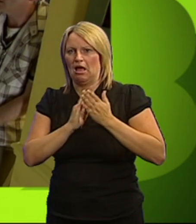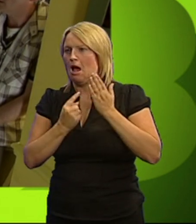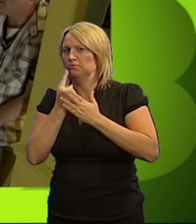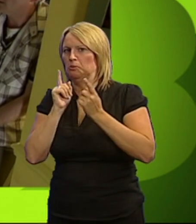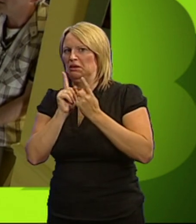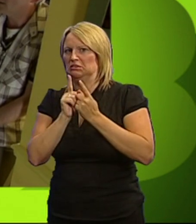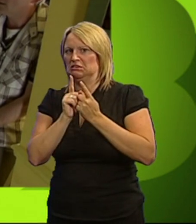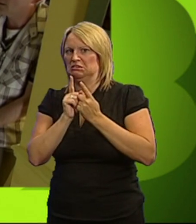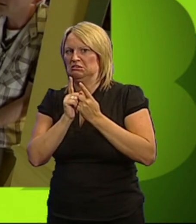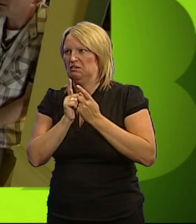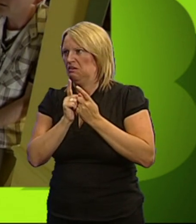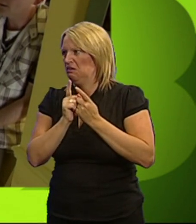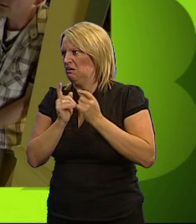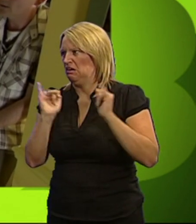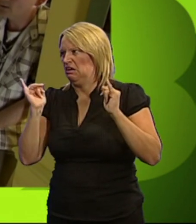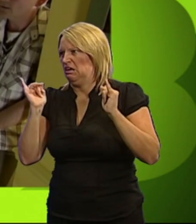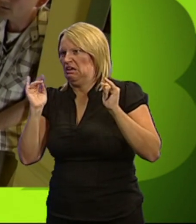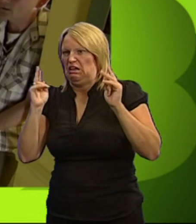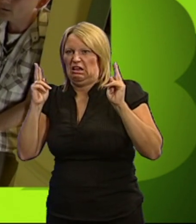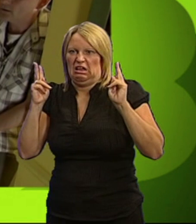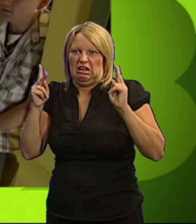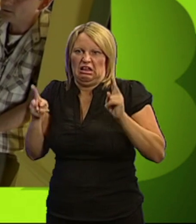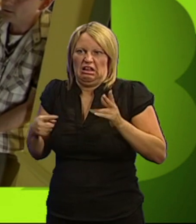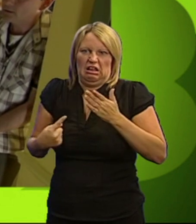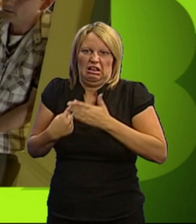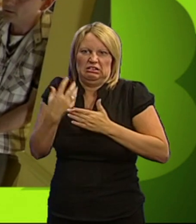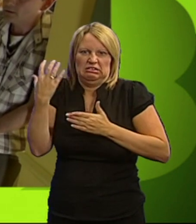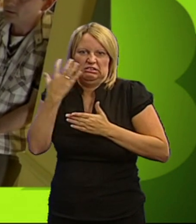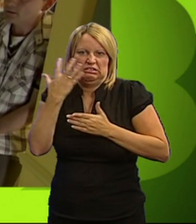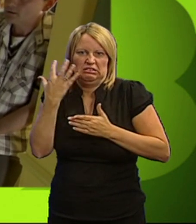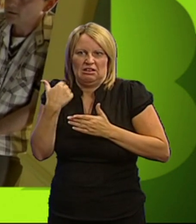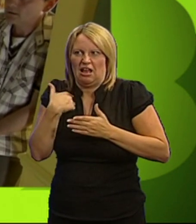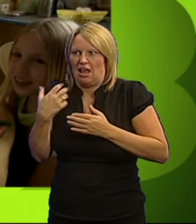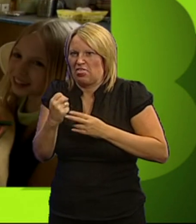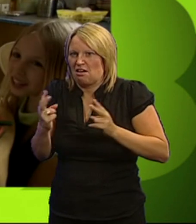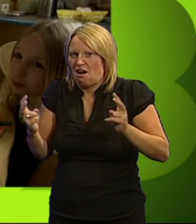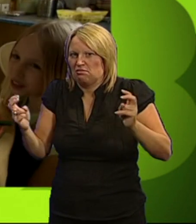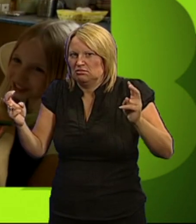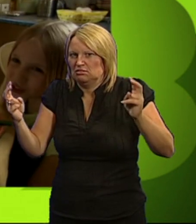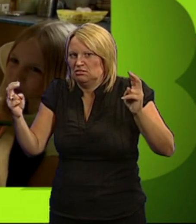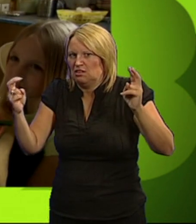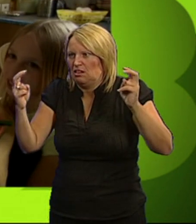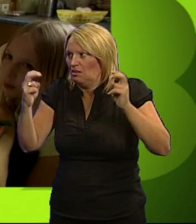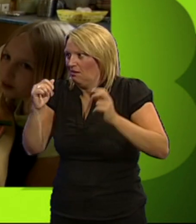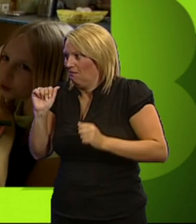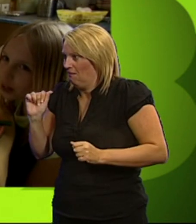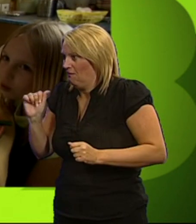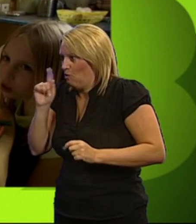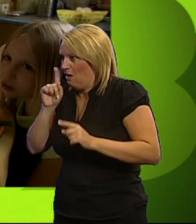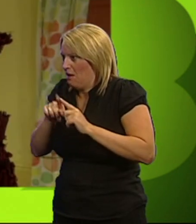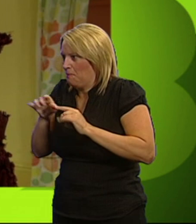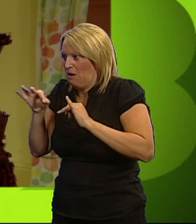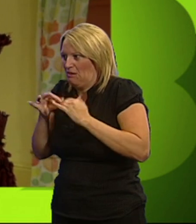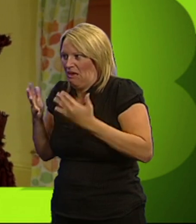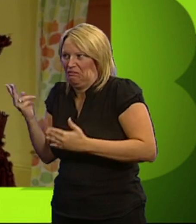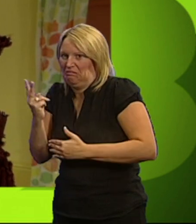with a violent accident, I'd get the castle. Yes, but it doesn't look like he'll marry you now,